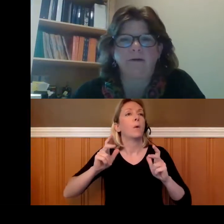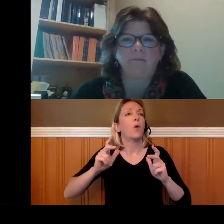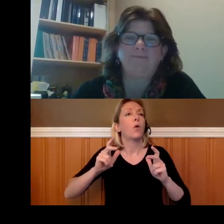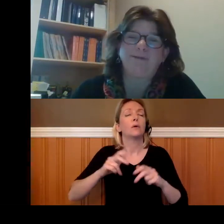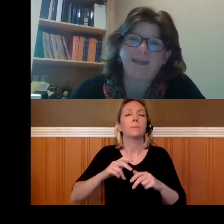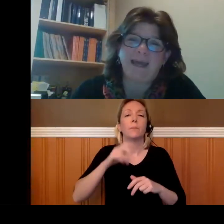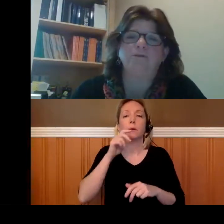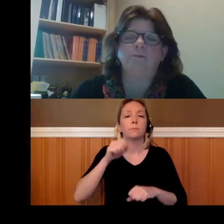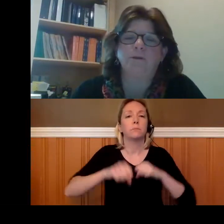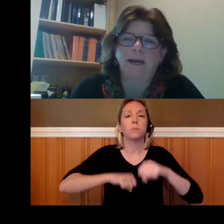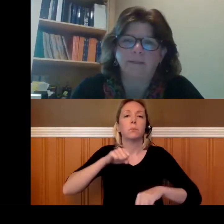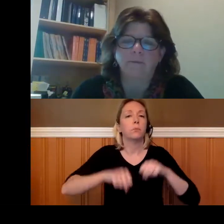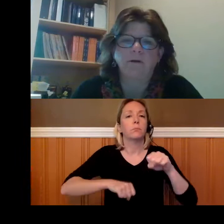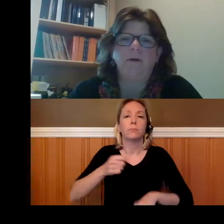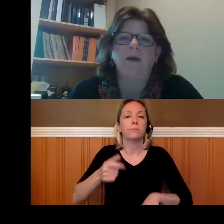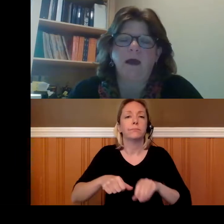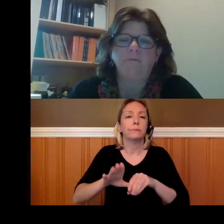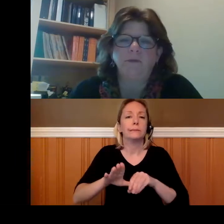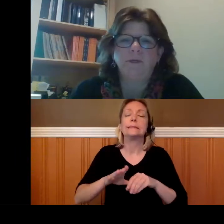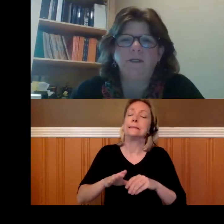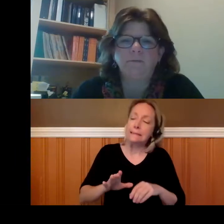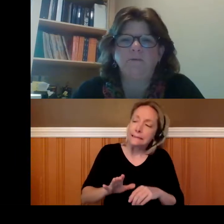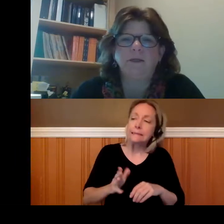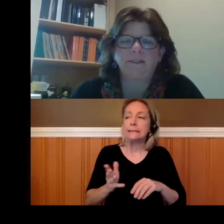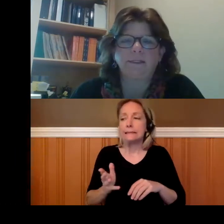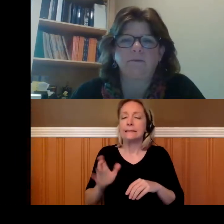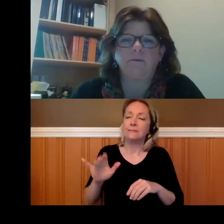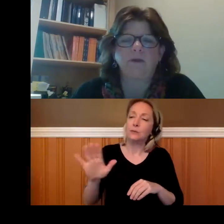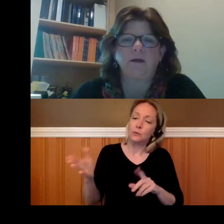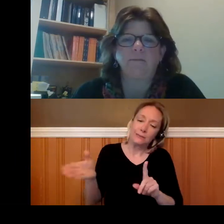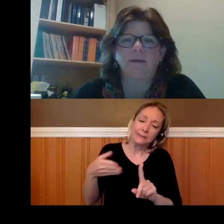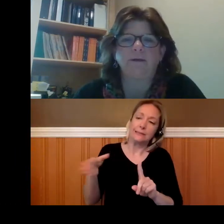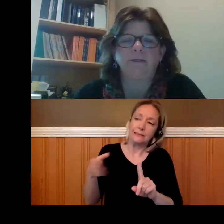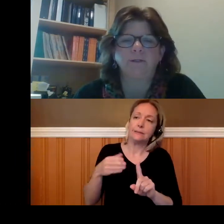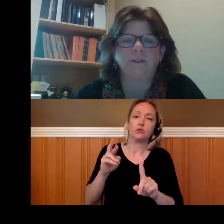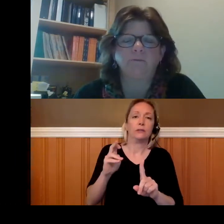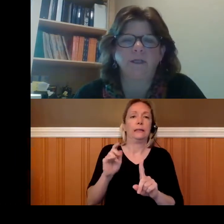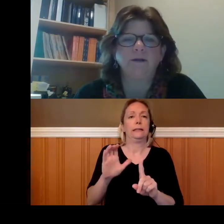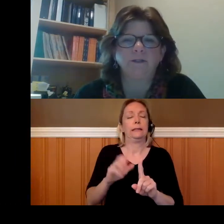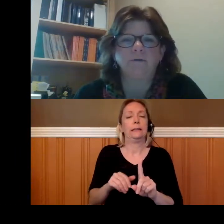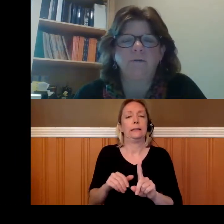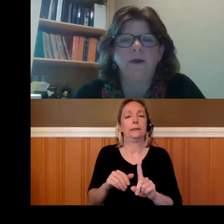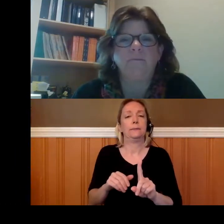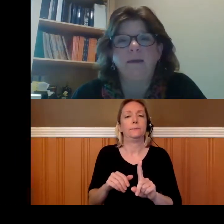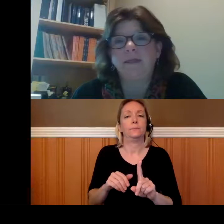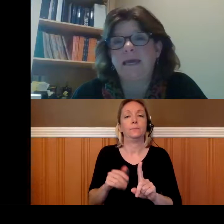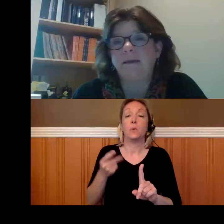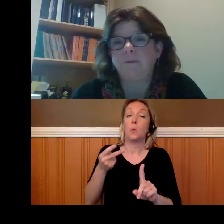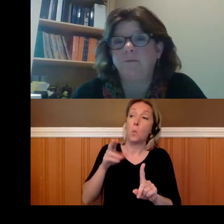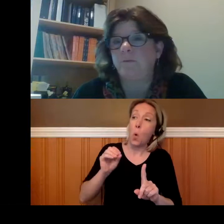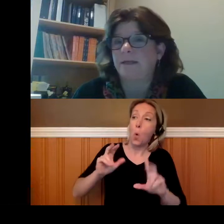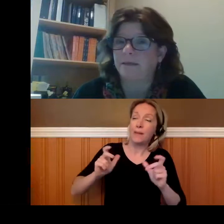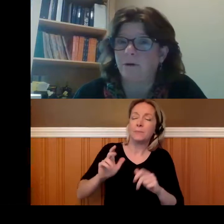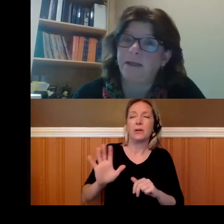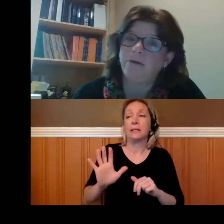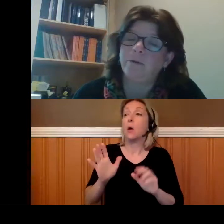a basketball. So we need to be realistic when we're talking about their interests and what they can do. Maybe they can't be a pro basketball player, but maybe